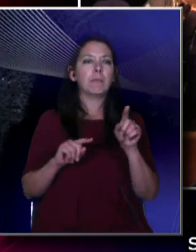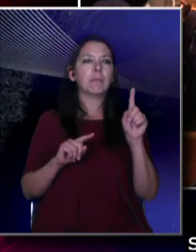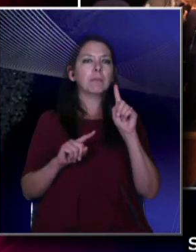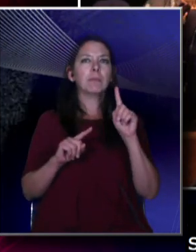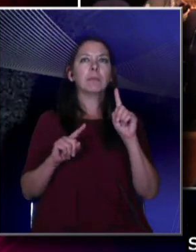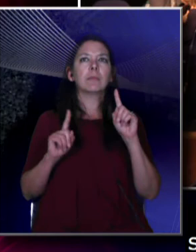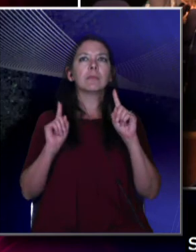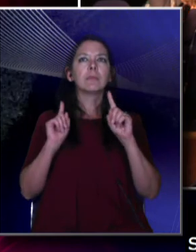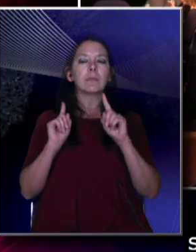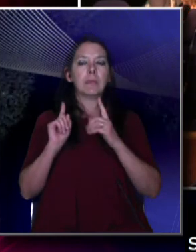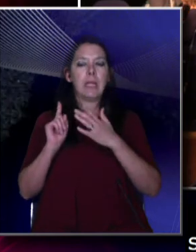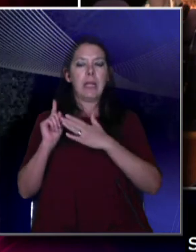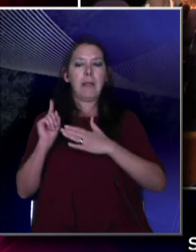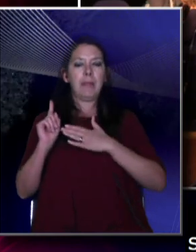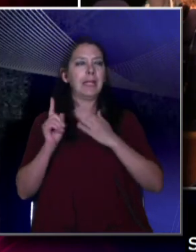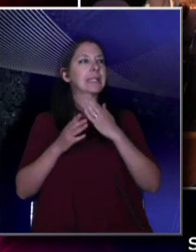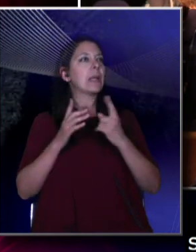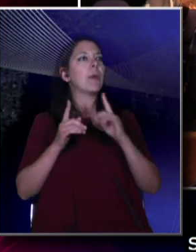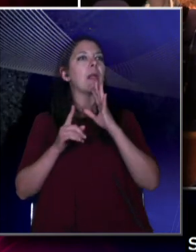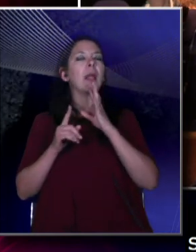Please be brief.